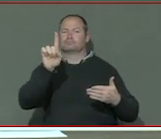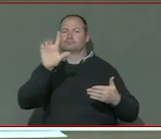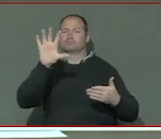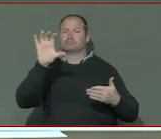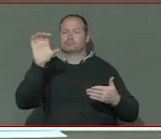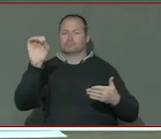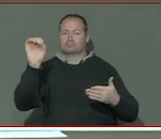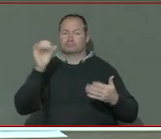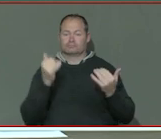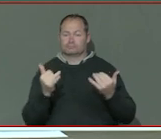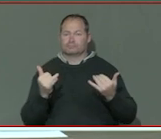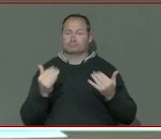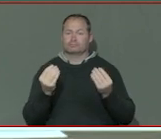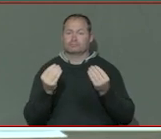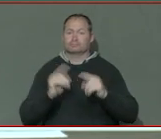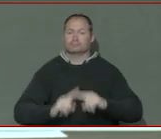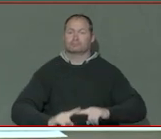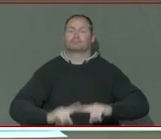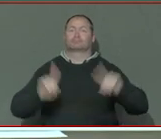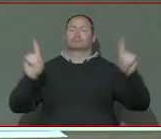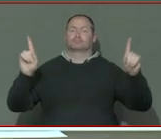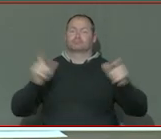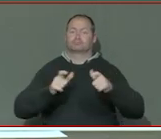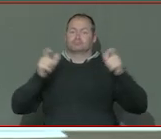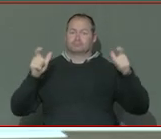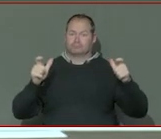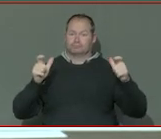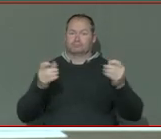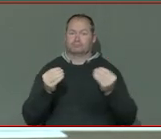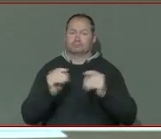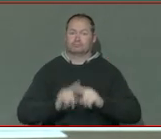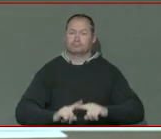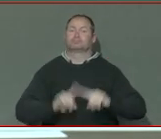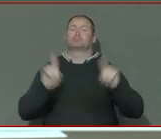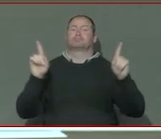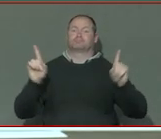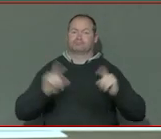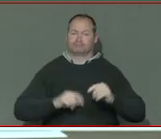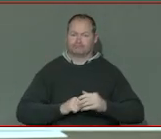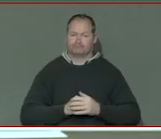see there's a big difference. There is a big difference. So there was